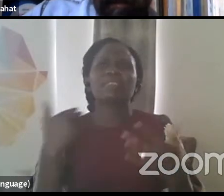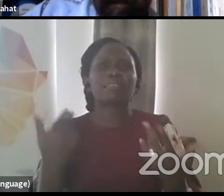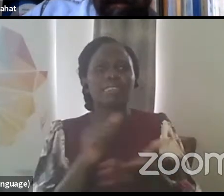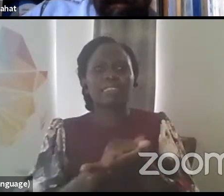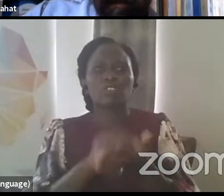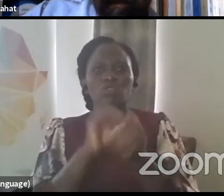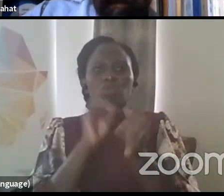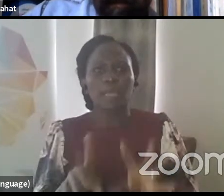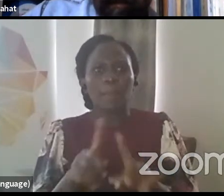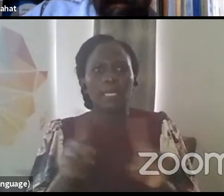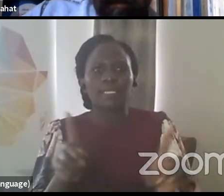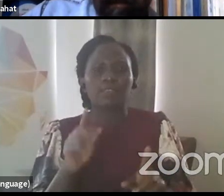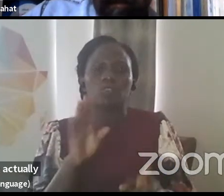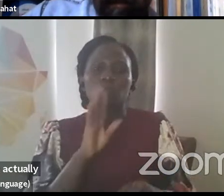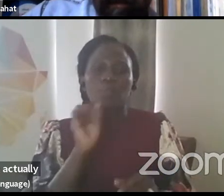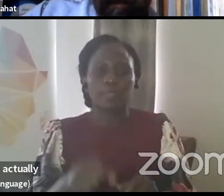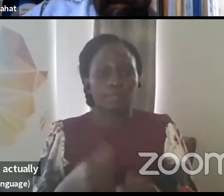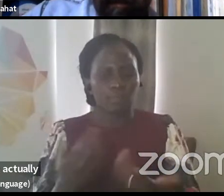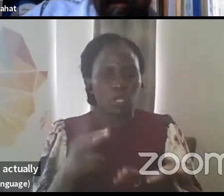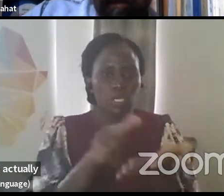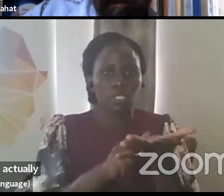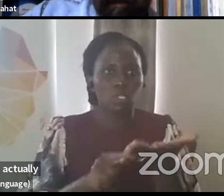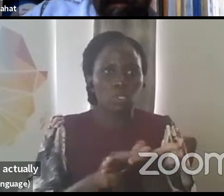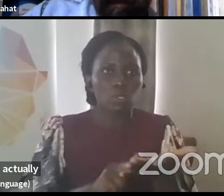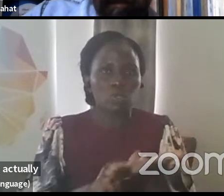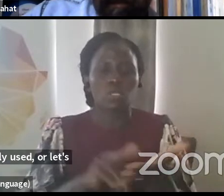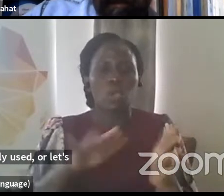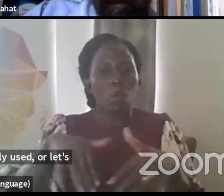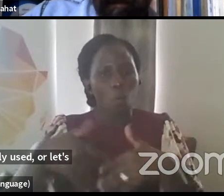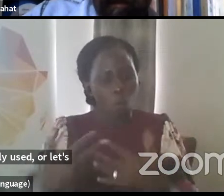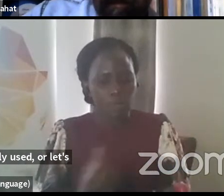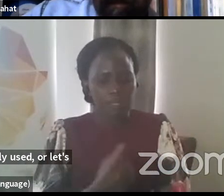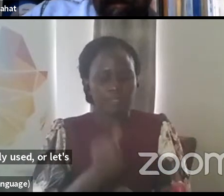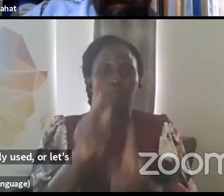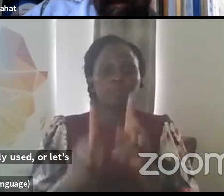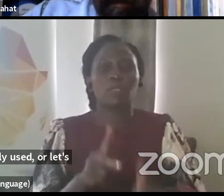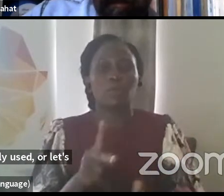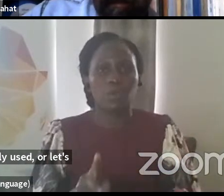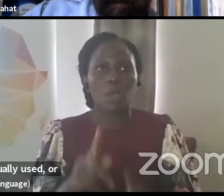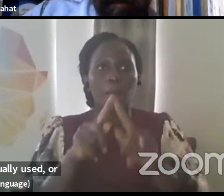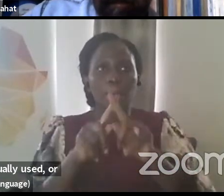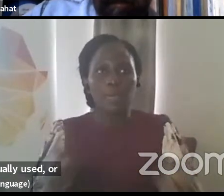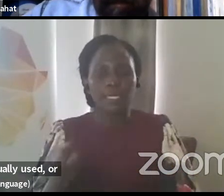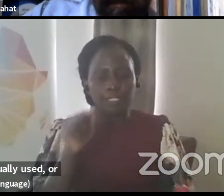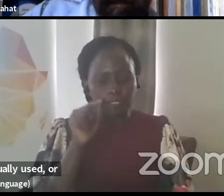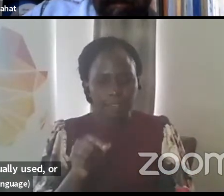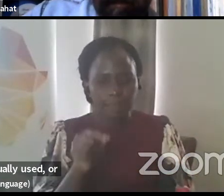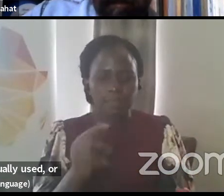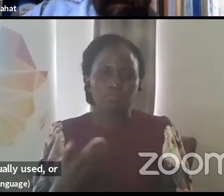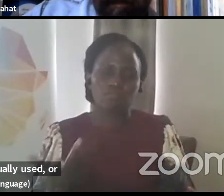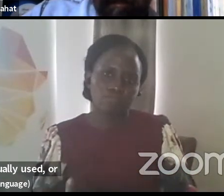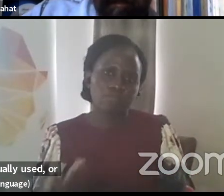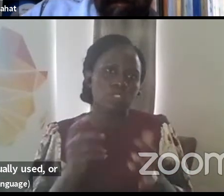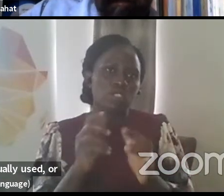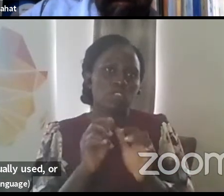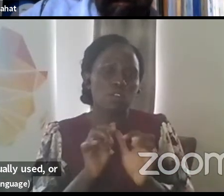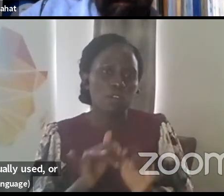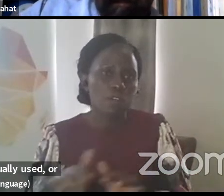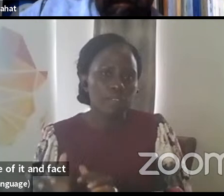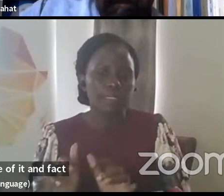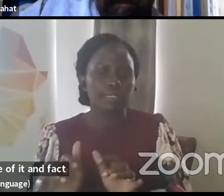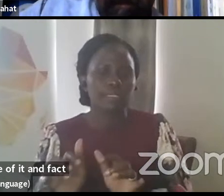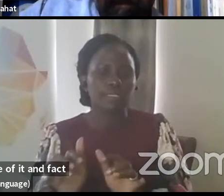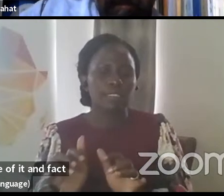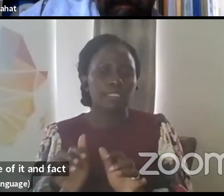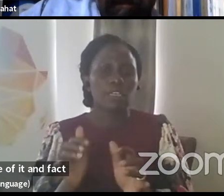actually used, or let's say people, but it's the existence of it, and the fact that